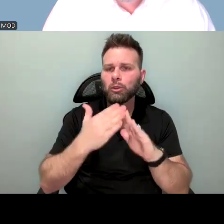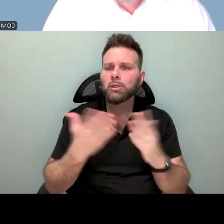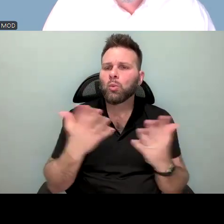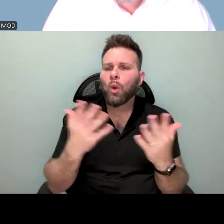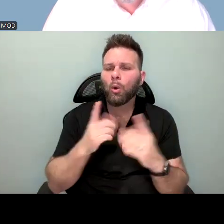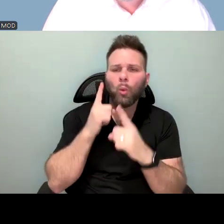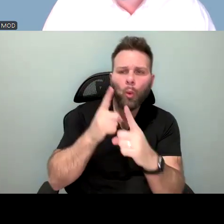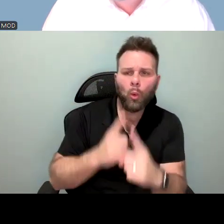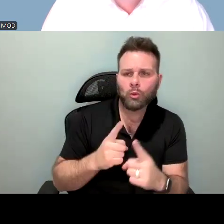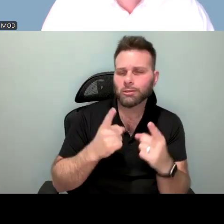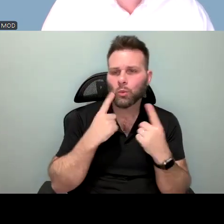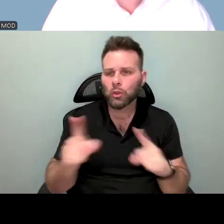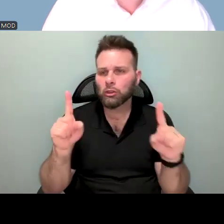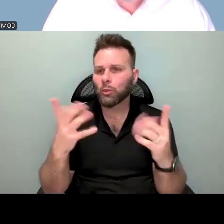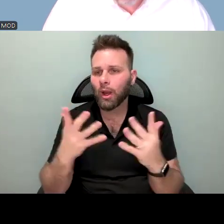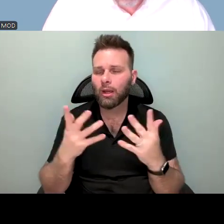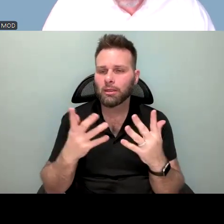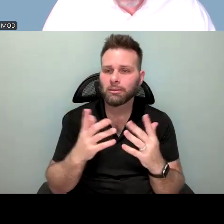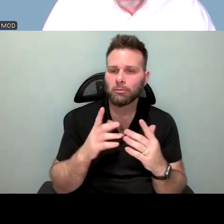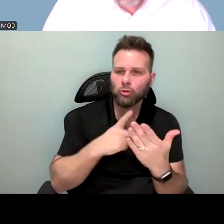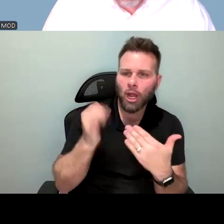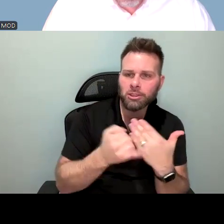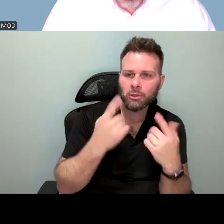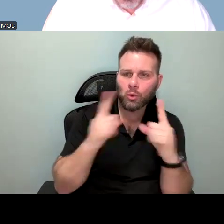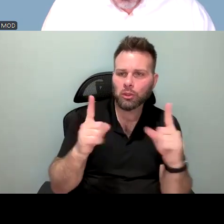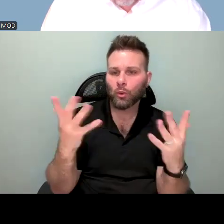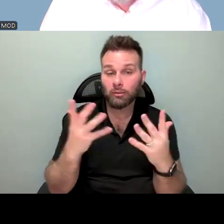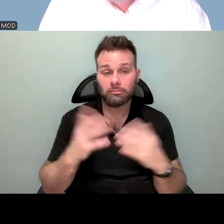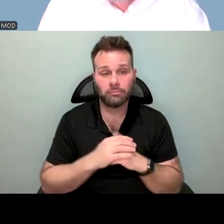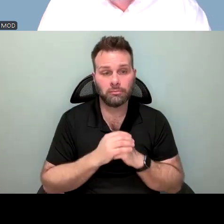state, and maybe the ones that aren't working.